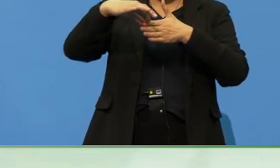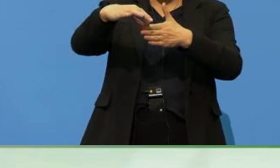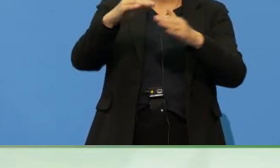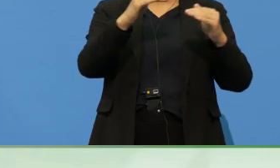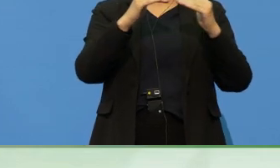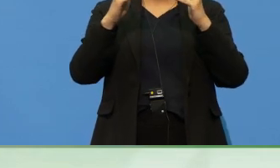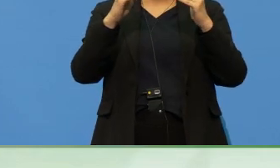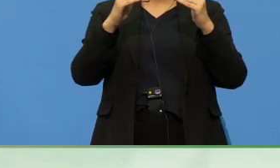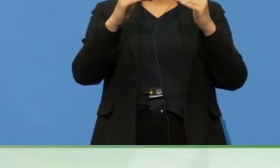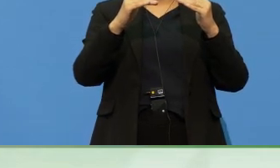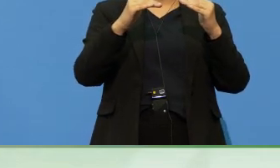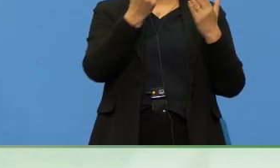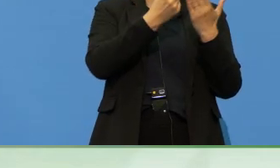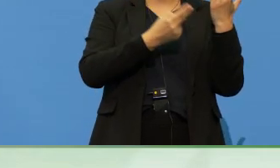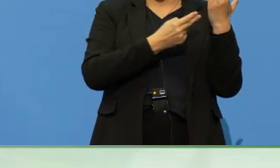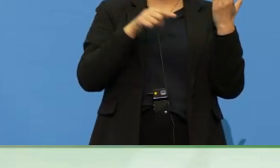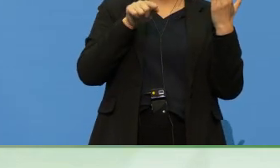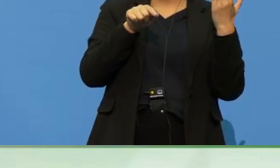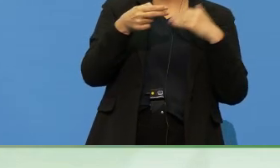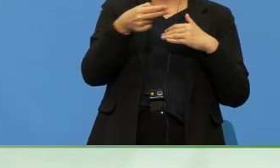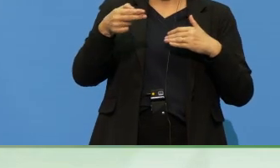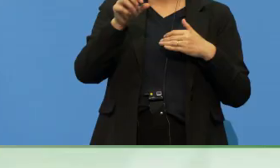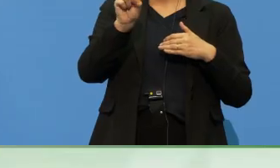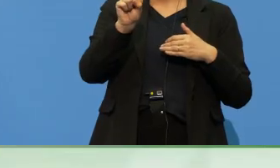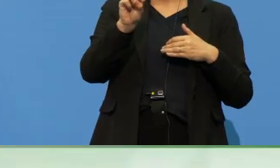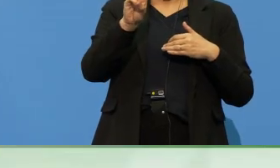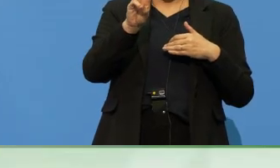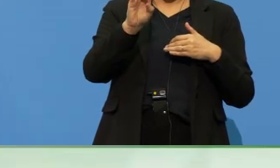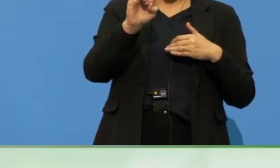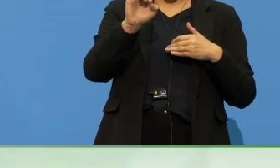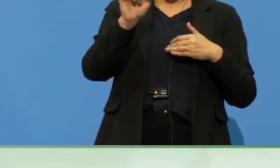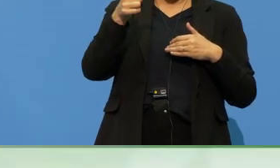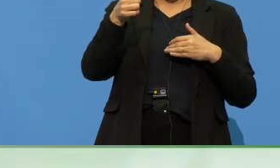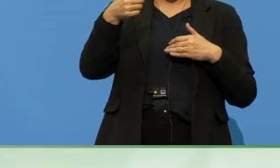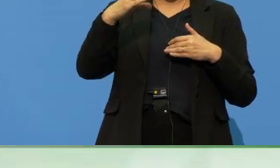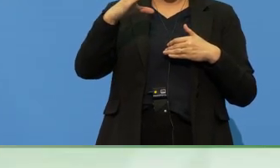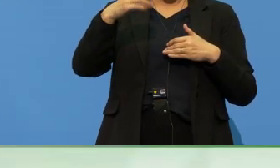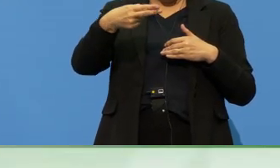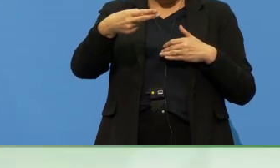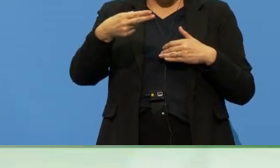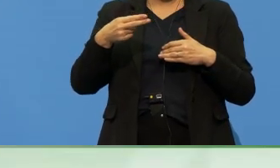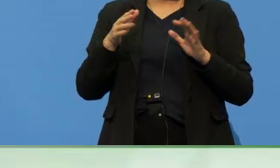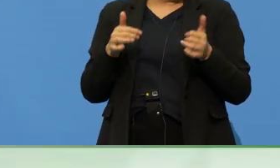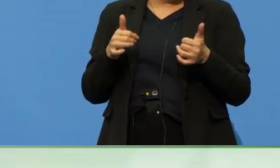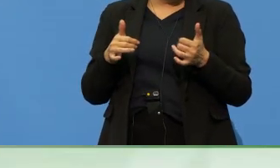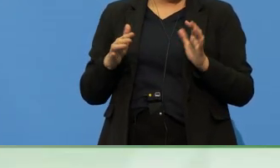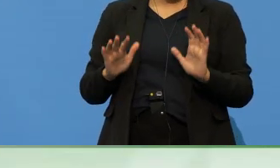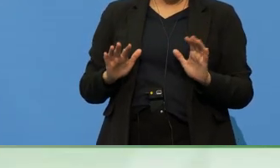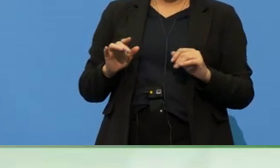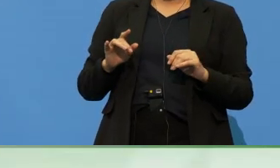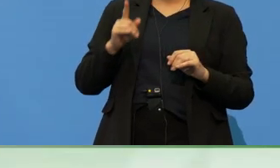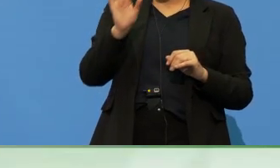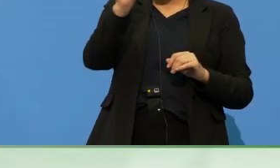why have you sort of chosen that and not sort of stuck with